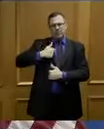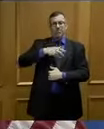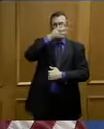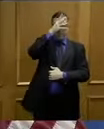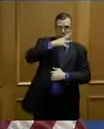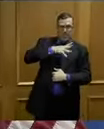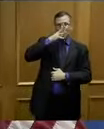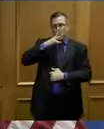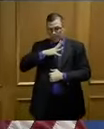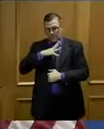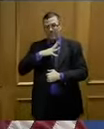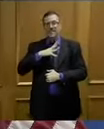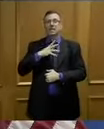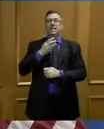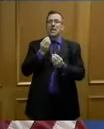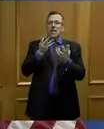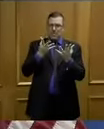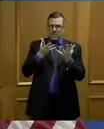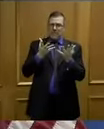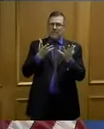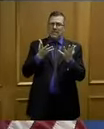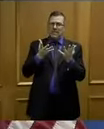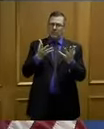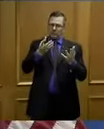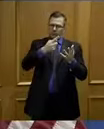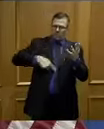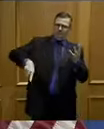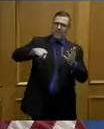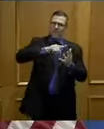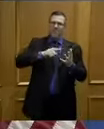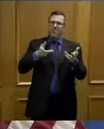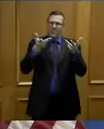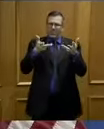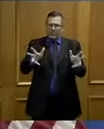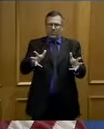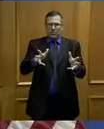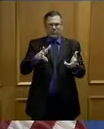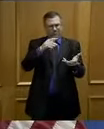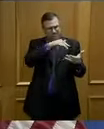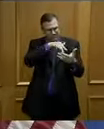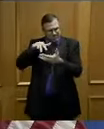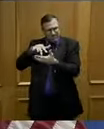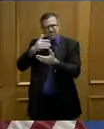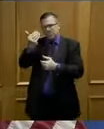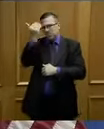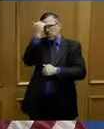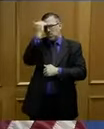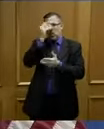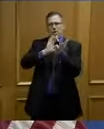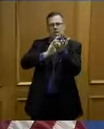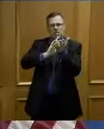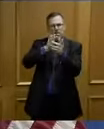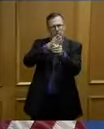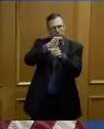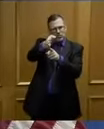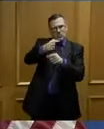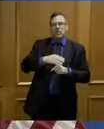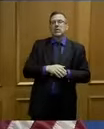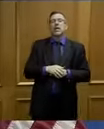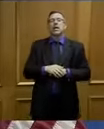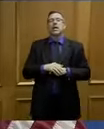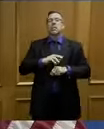them are technically trained in the medical field, but we are not taking National